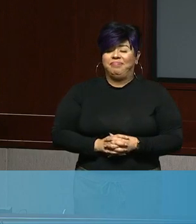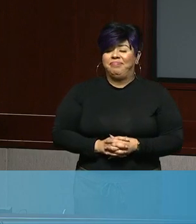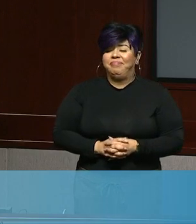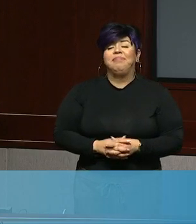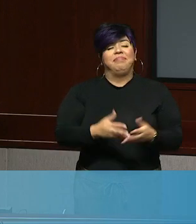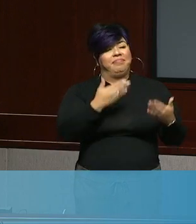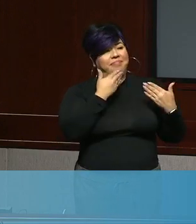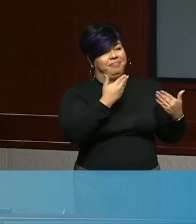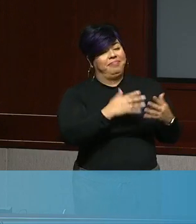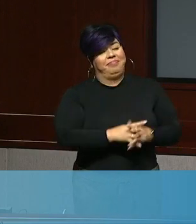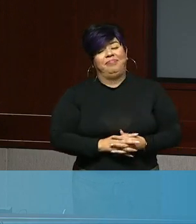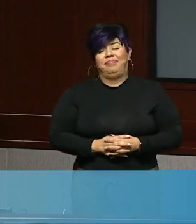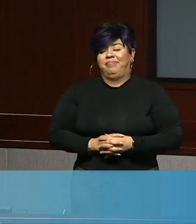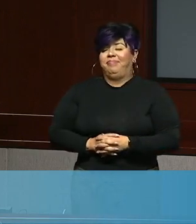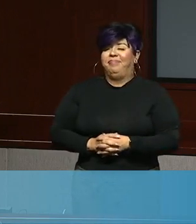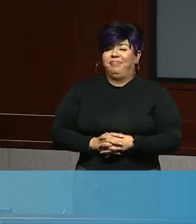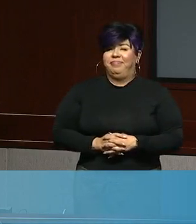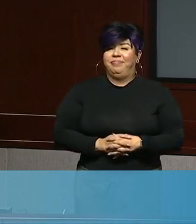Thank you, guys.